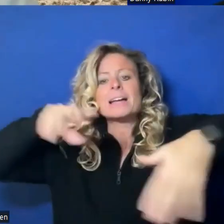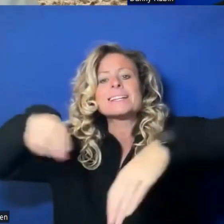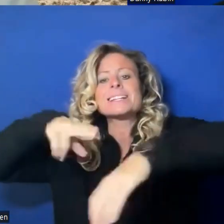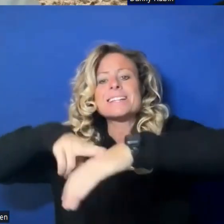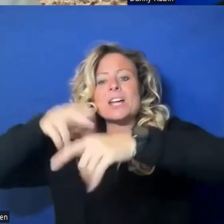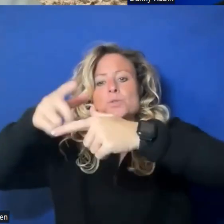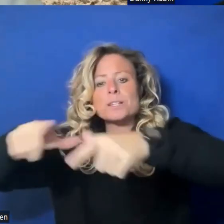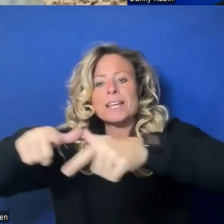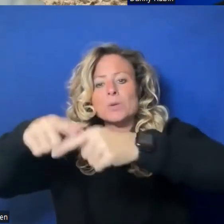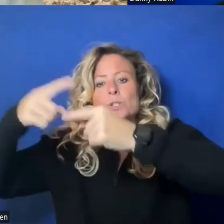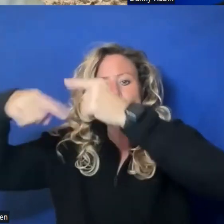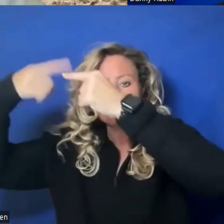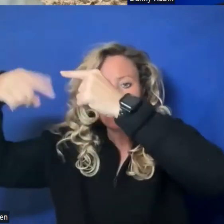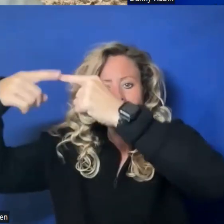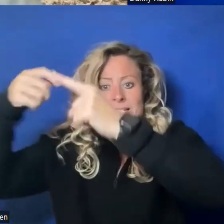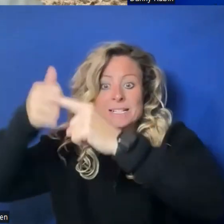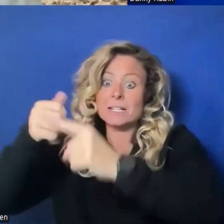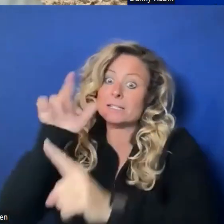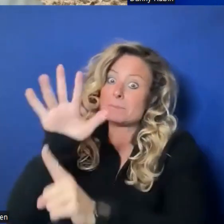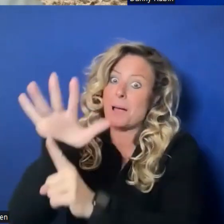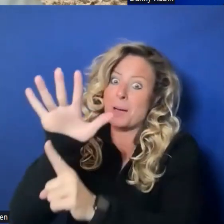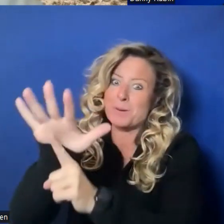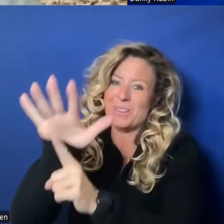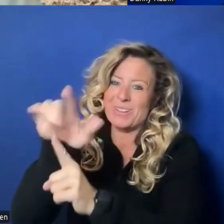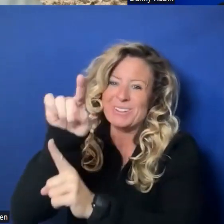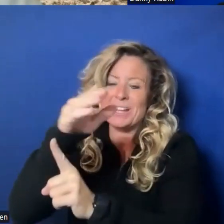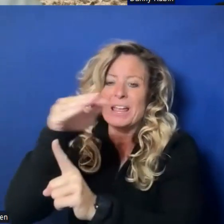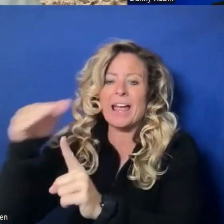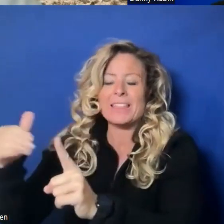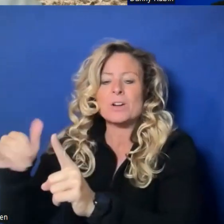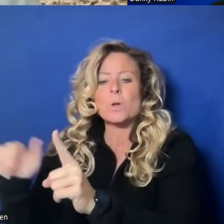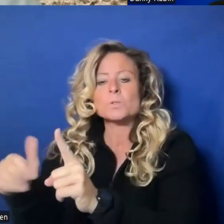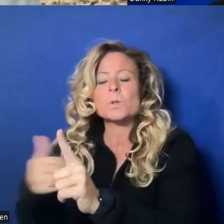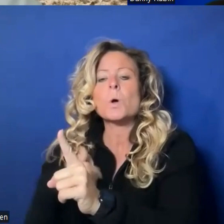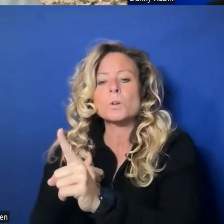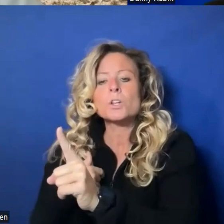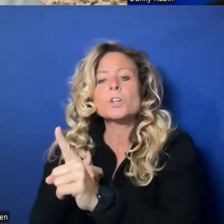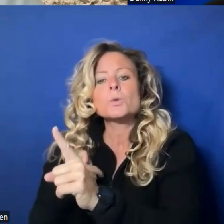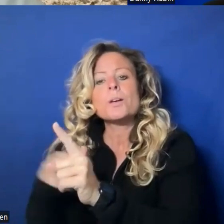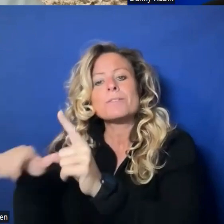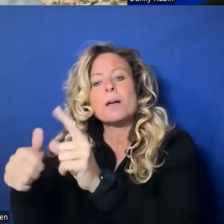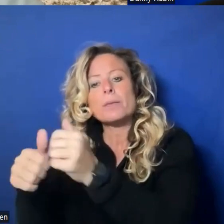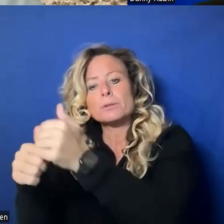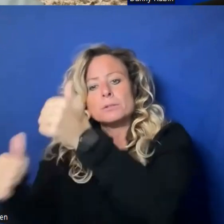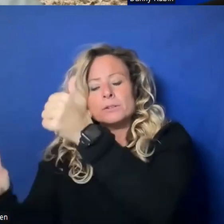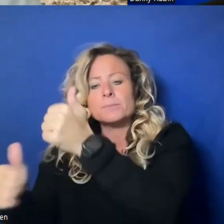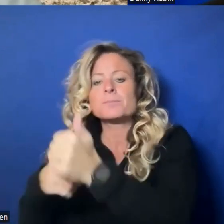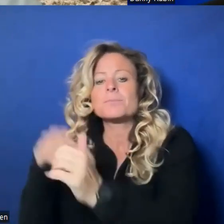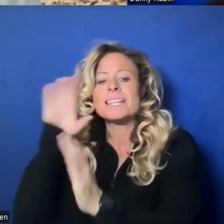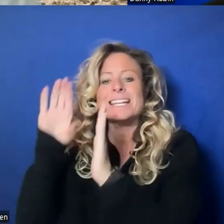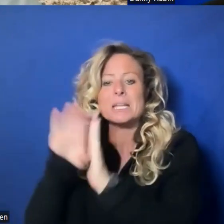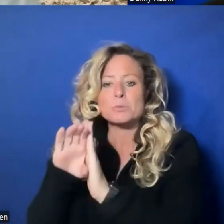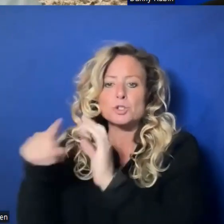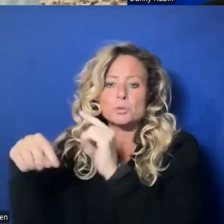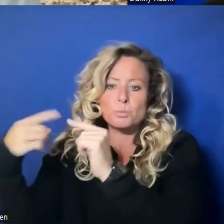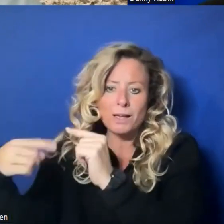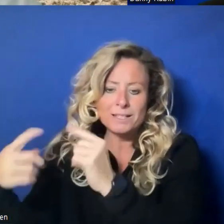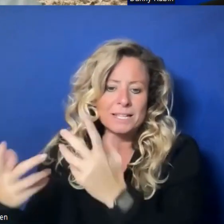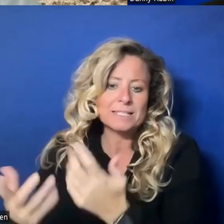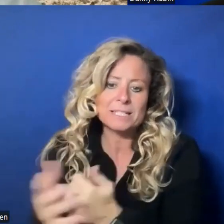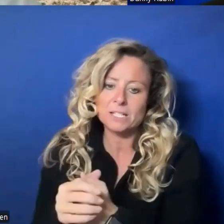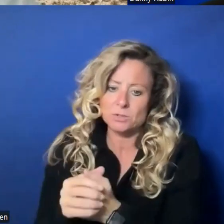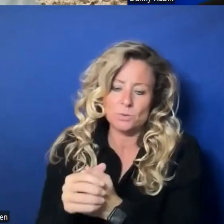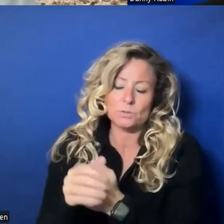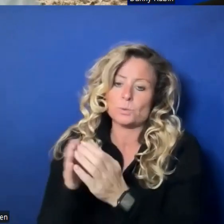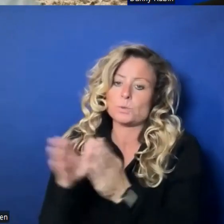which is very popular nowadays with the ChatGPT; image processing, which is